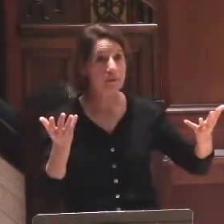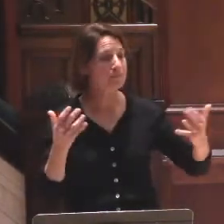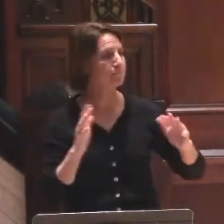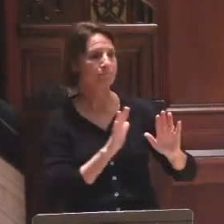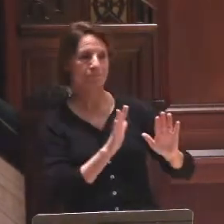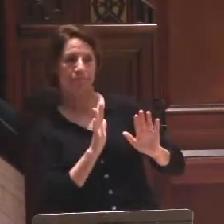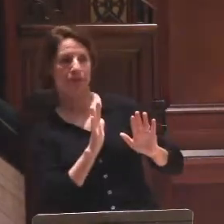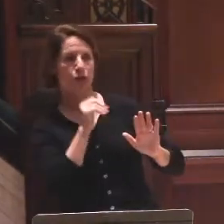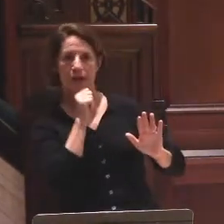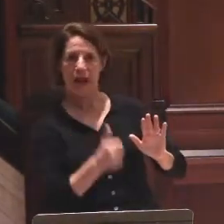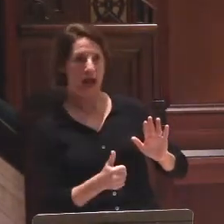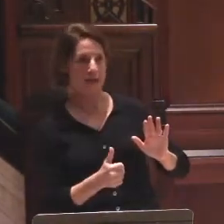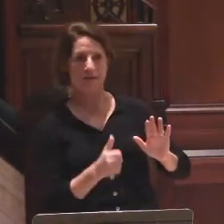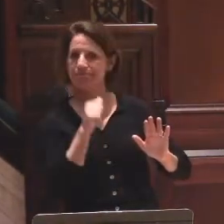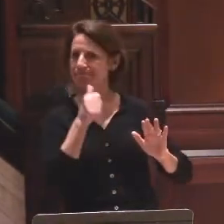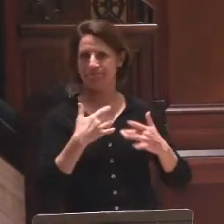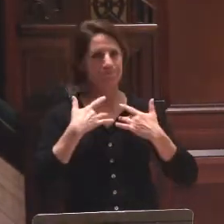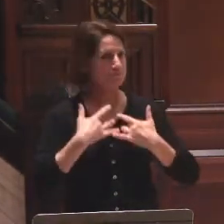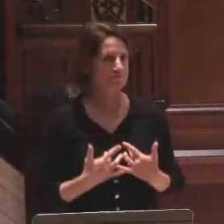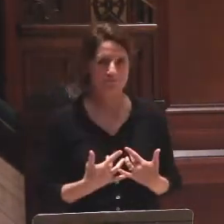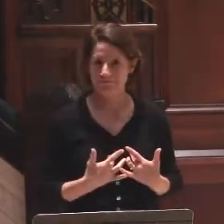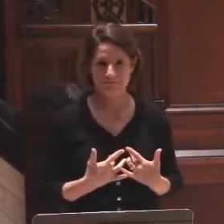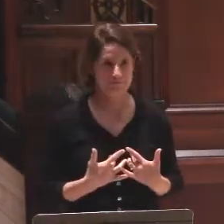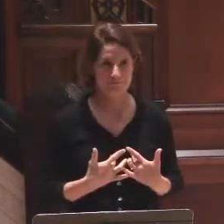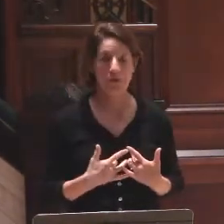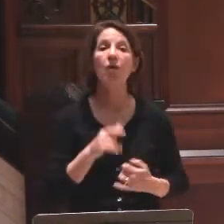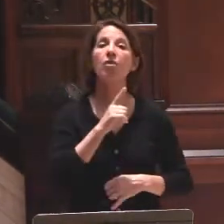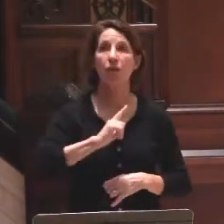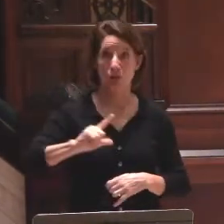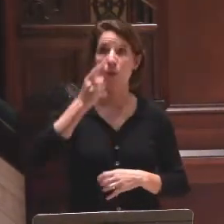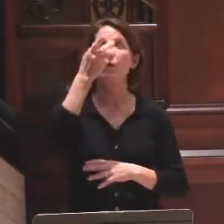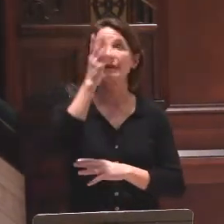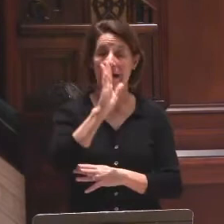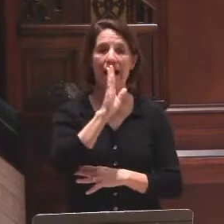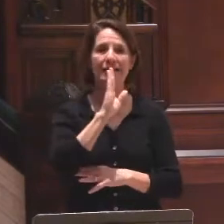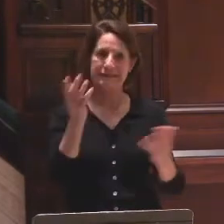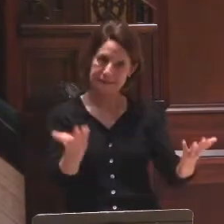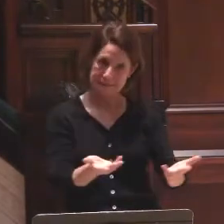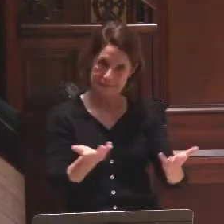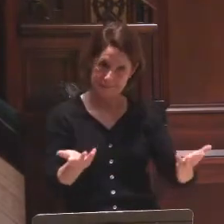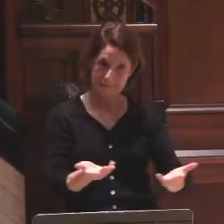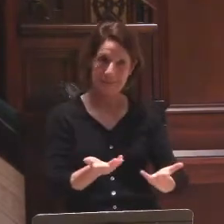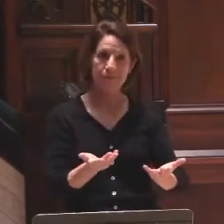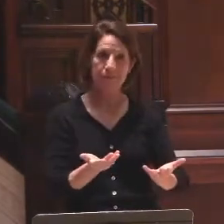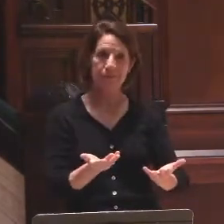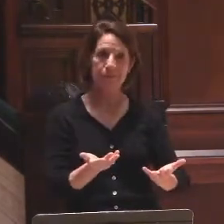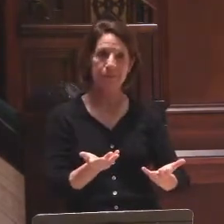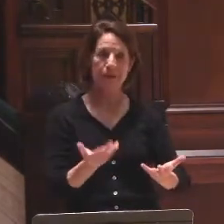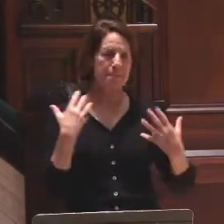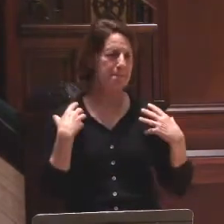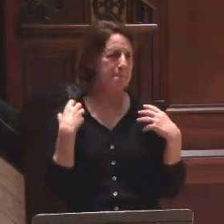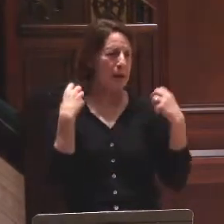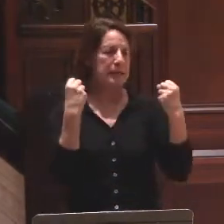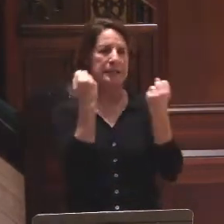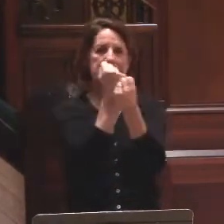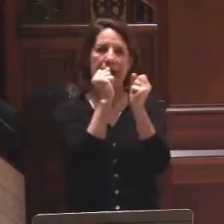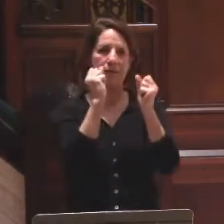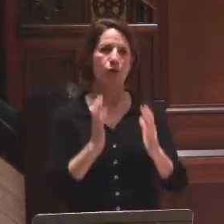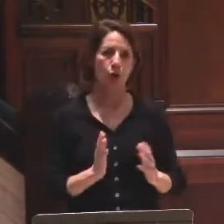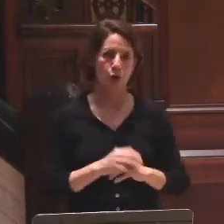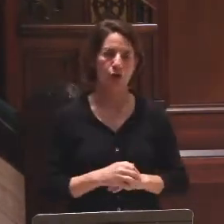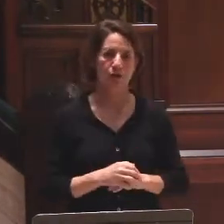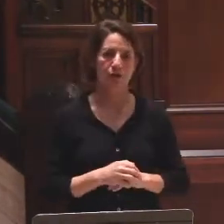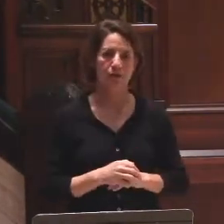not discouraged. The Lord God is in your midst, a mighty Savior. God